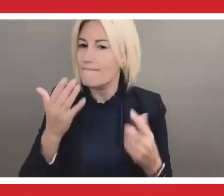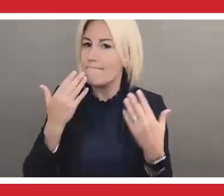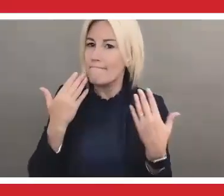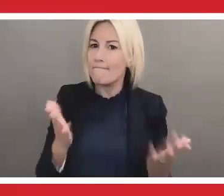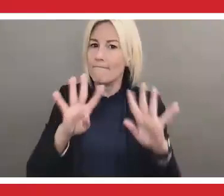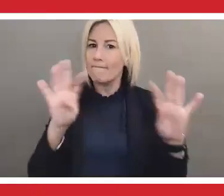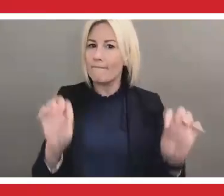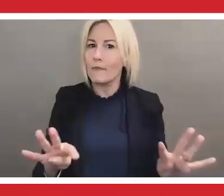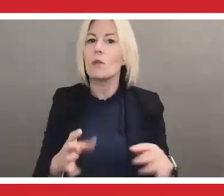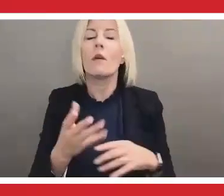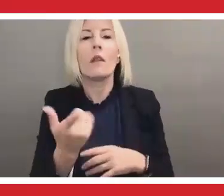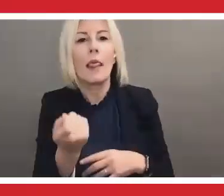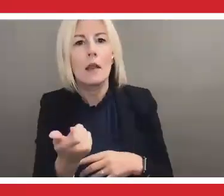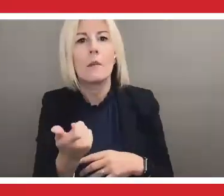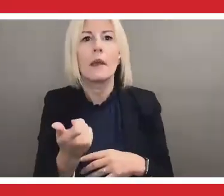of